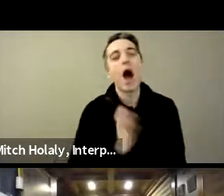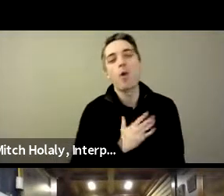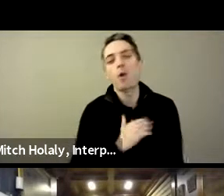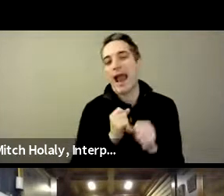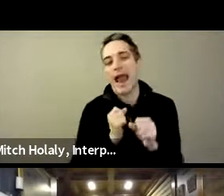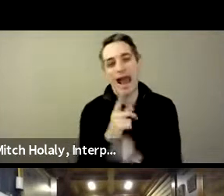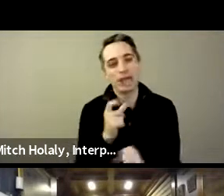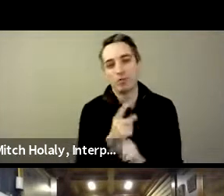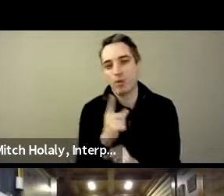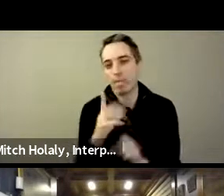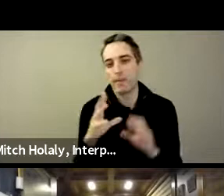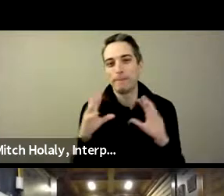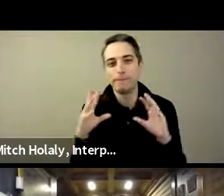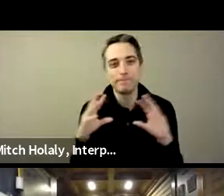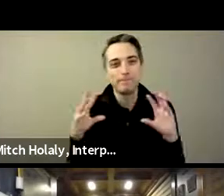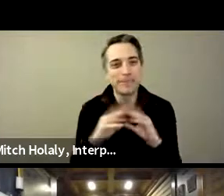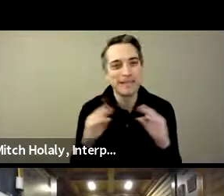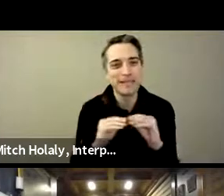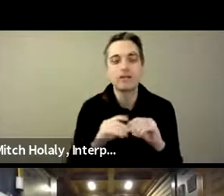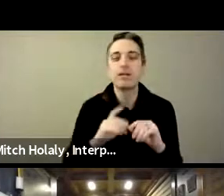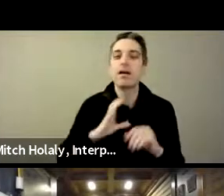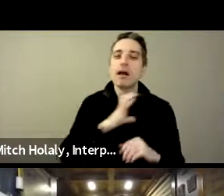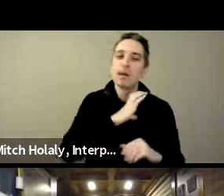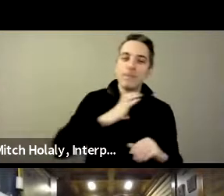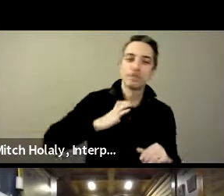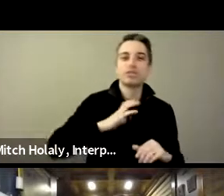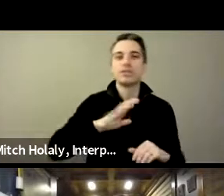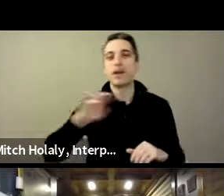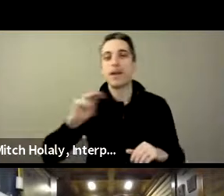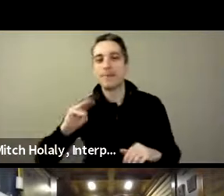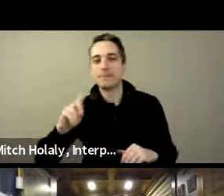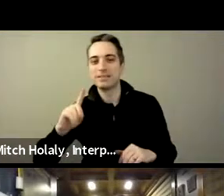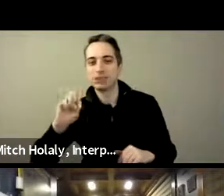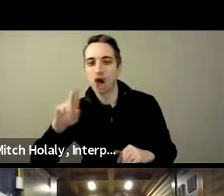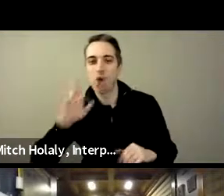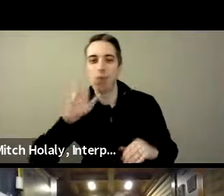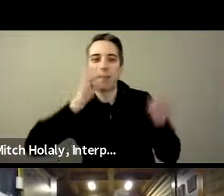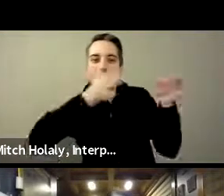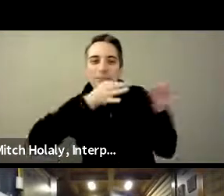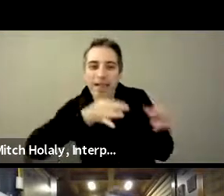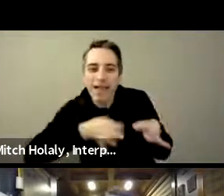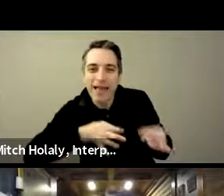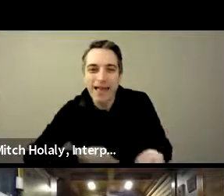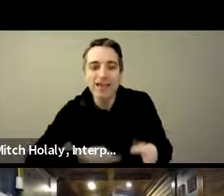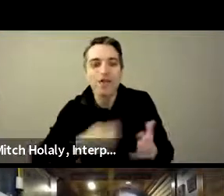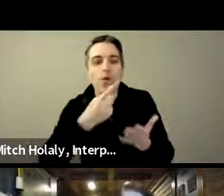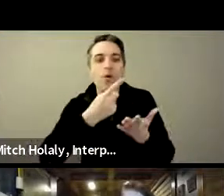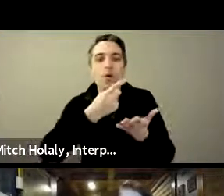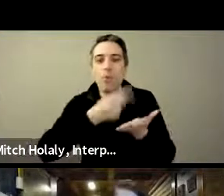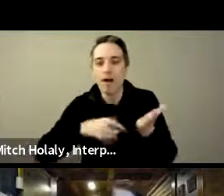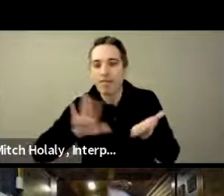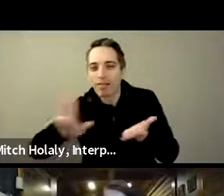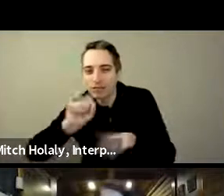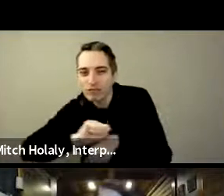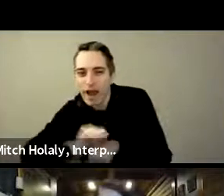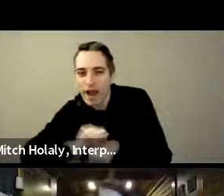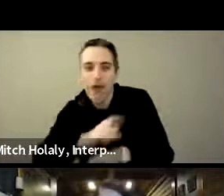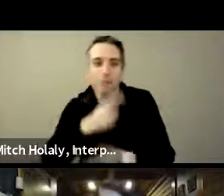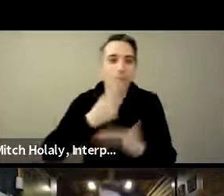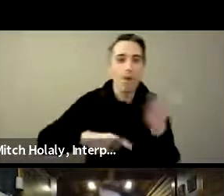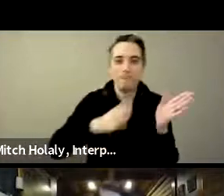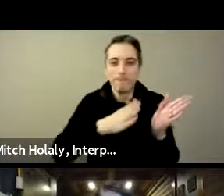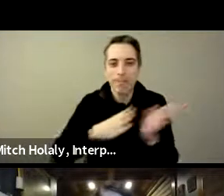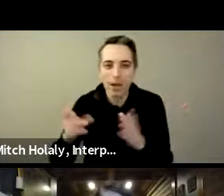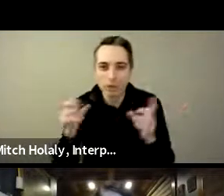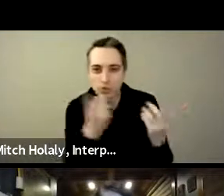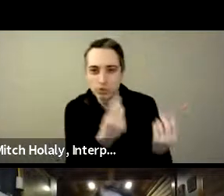better understand and learn what the department is working on and to talk about some of the things we will be doing for the upcoming year. And that will be reported out at our